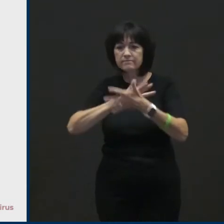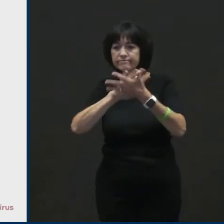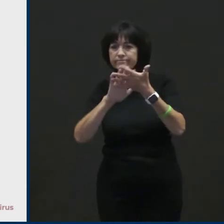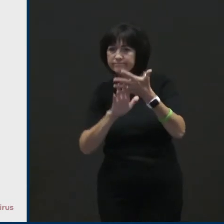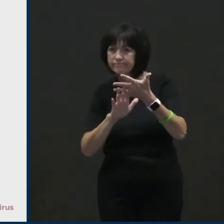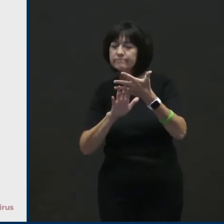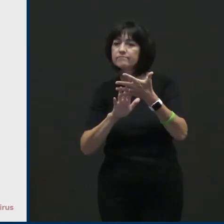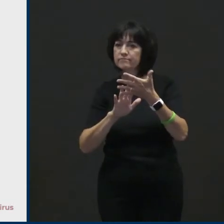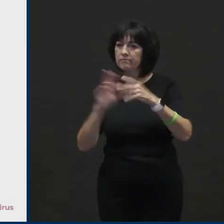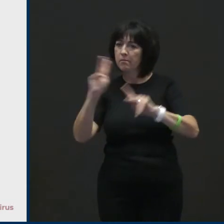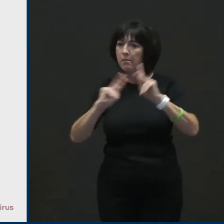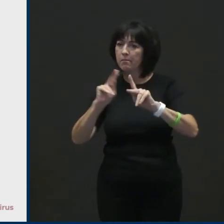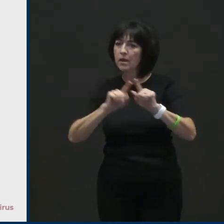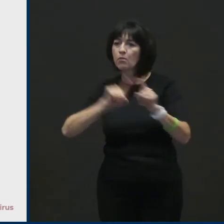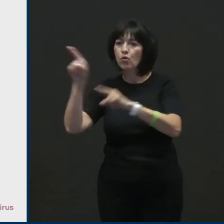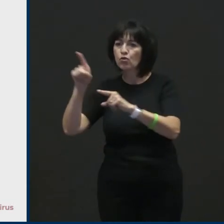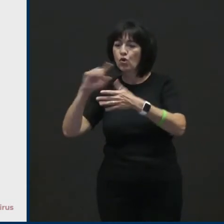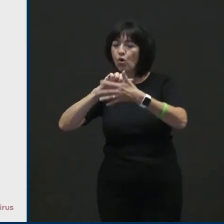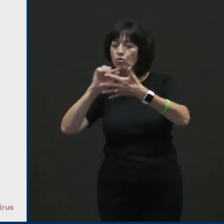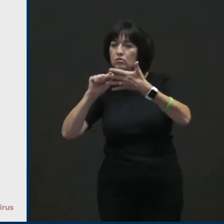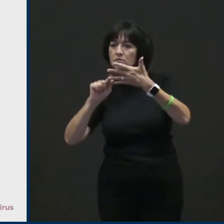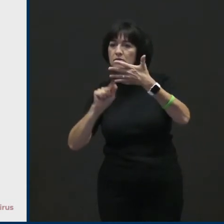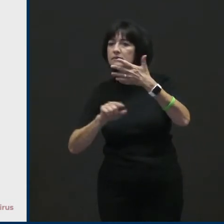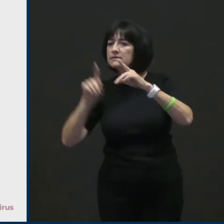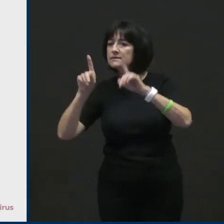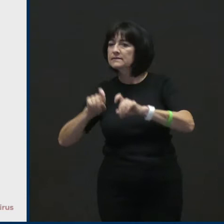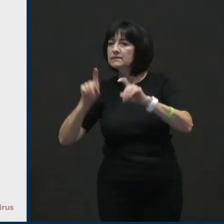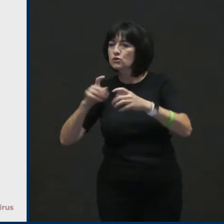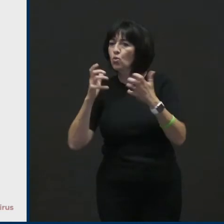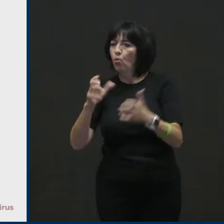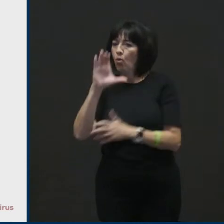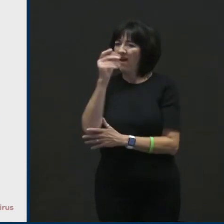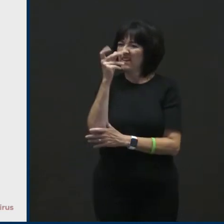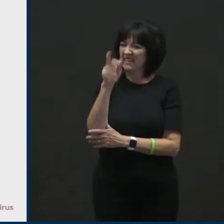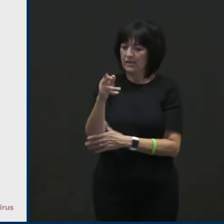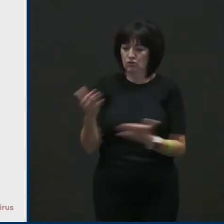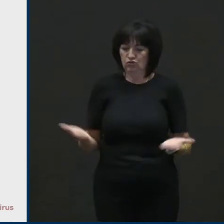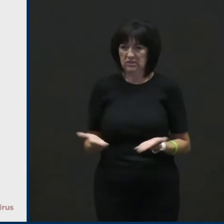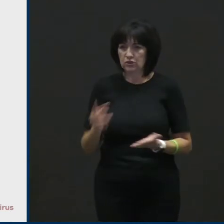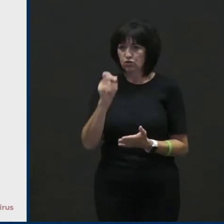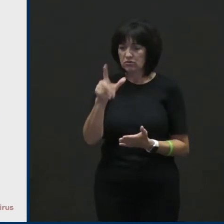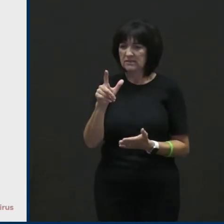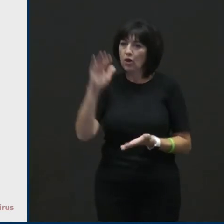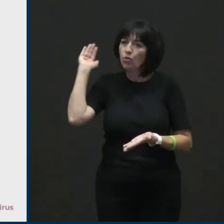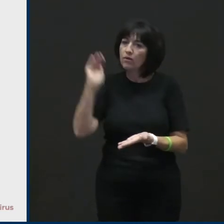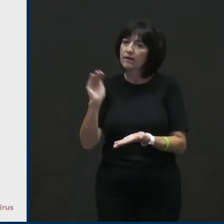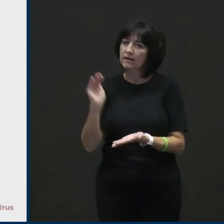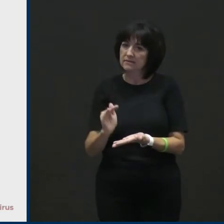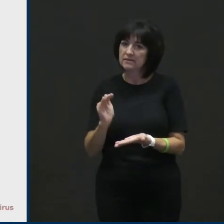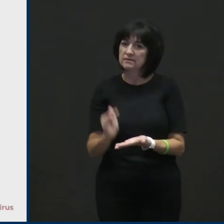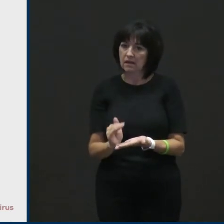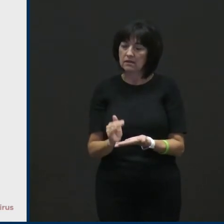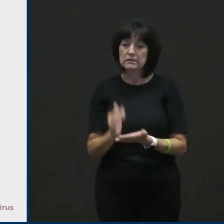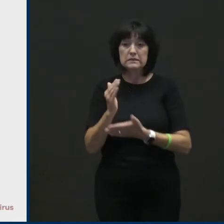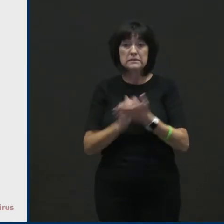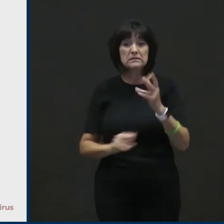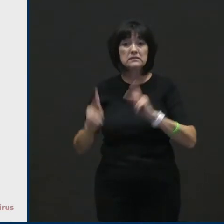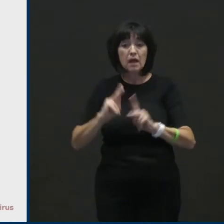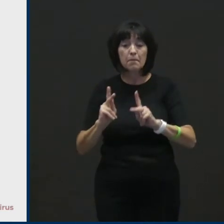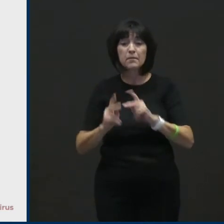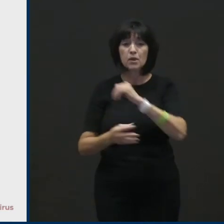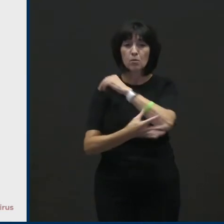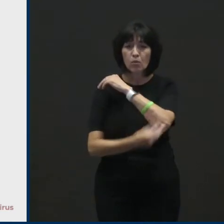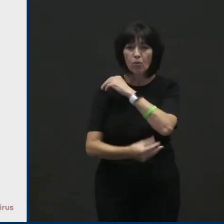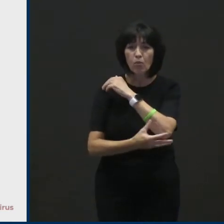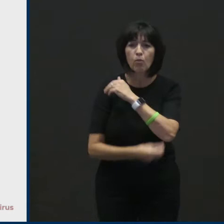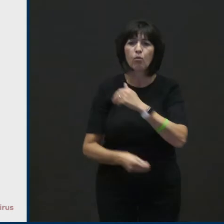particular. We've addressed some of the racial disparities that have existed for years in each of those. So let's not